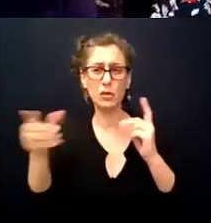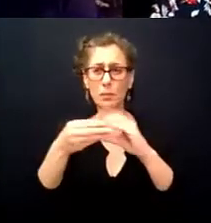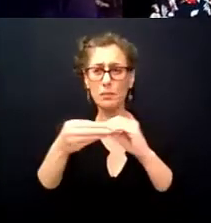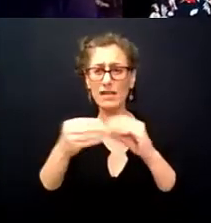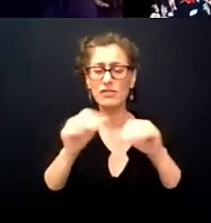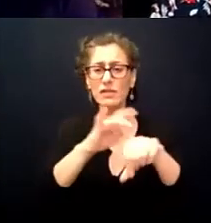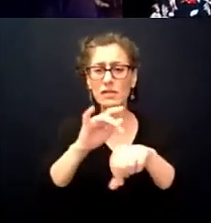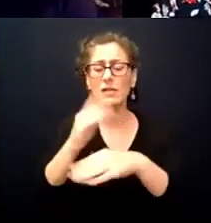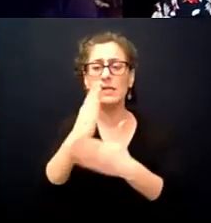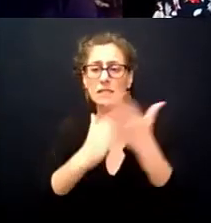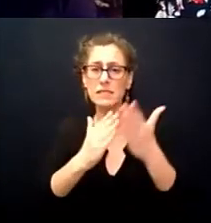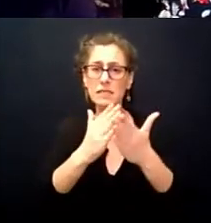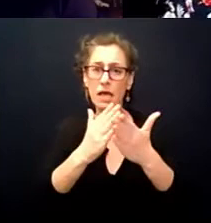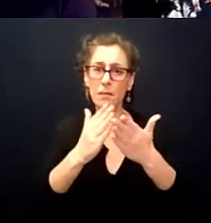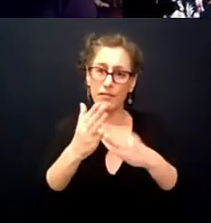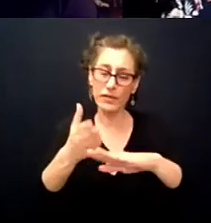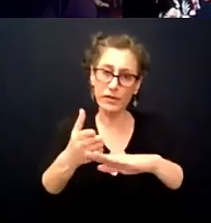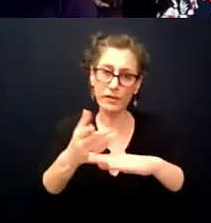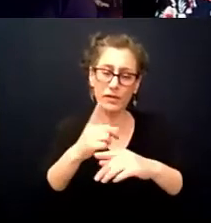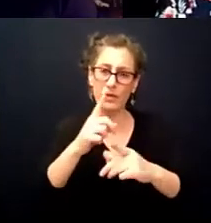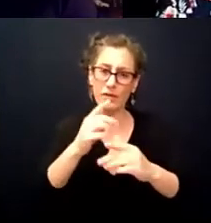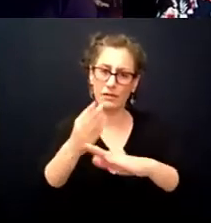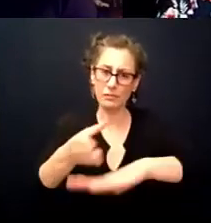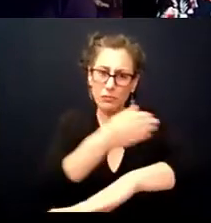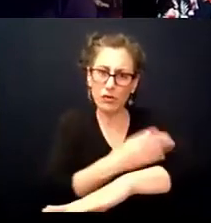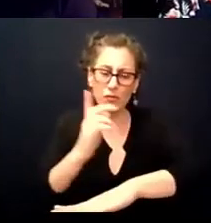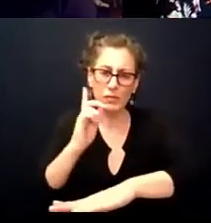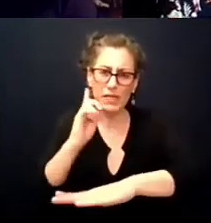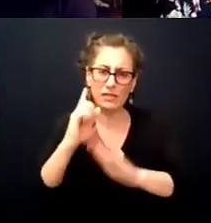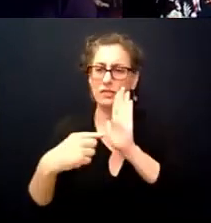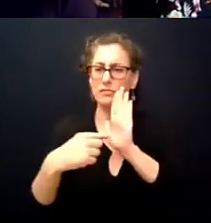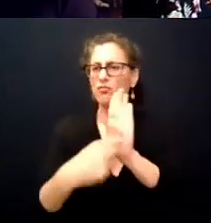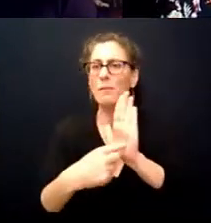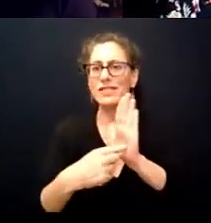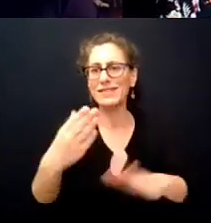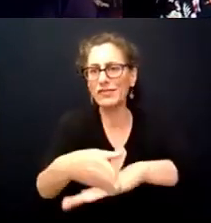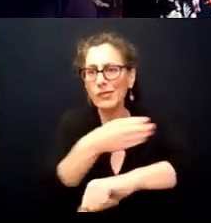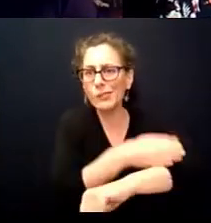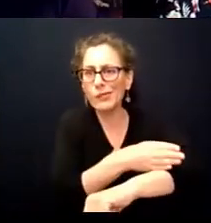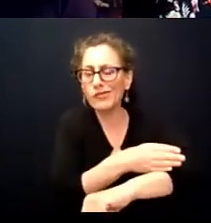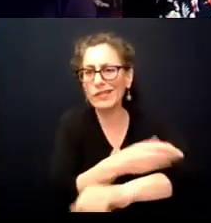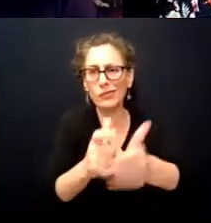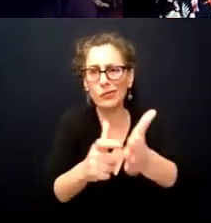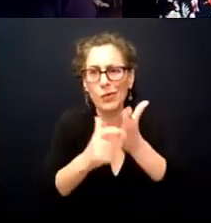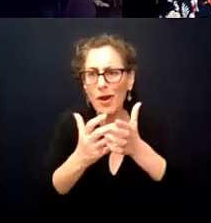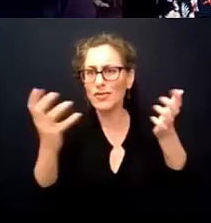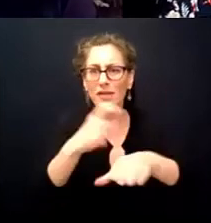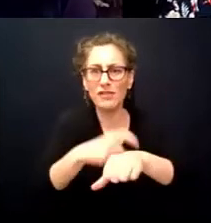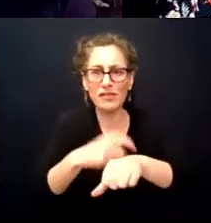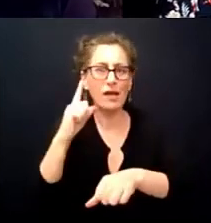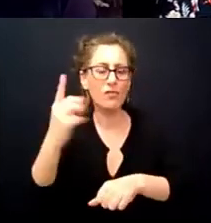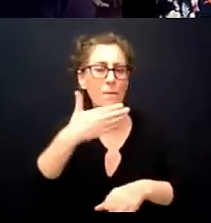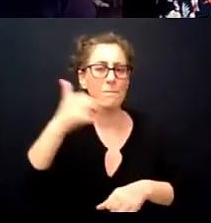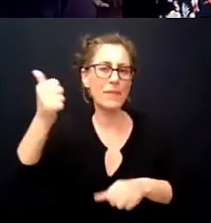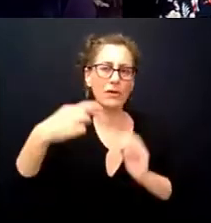of the strides they do take so long to make for the representation to be better, and for